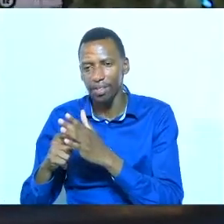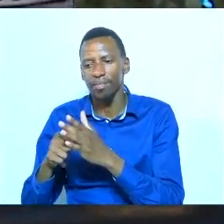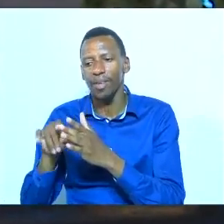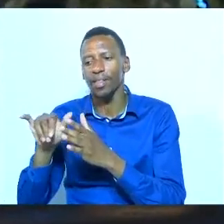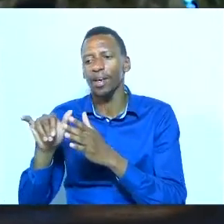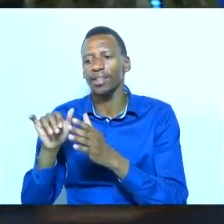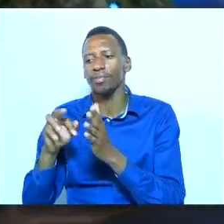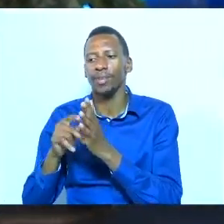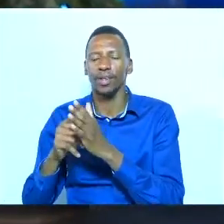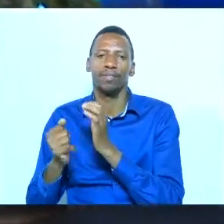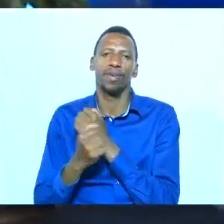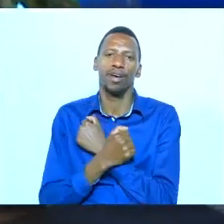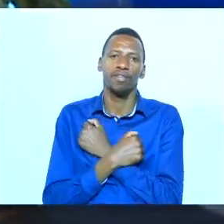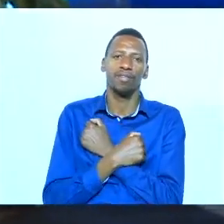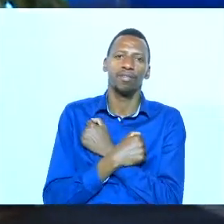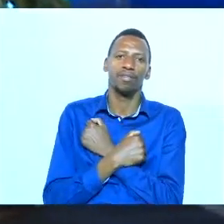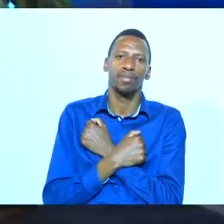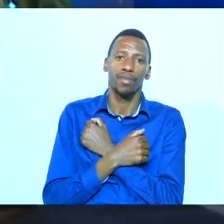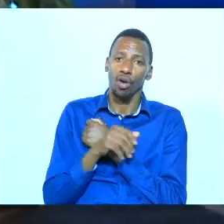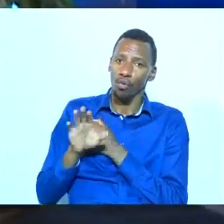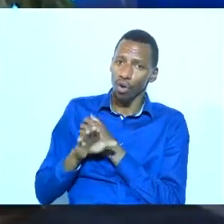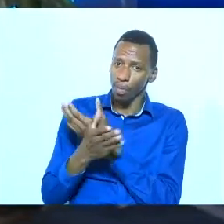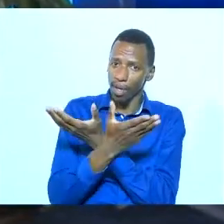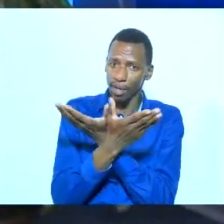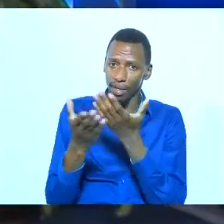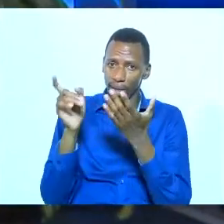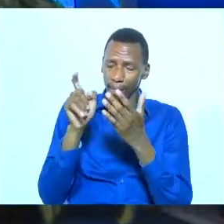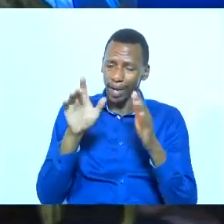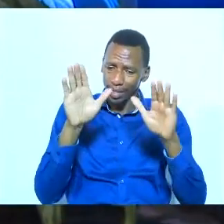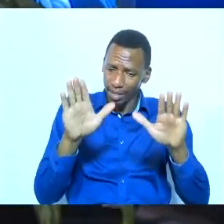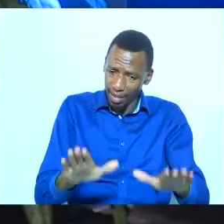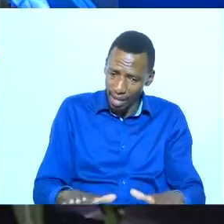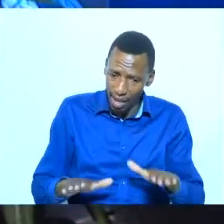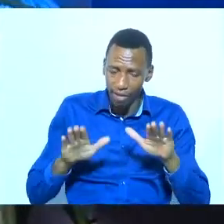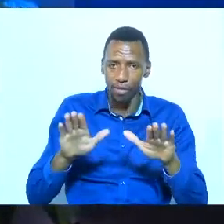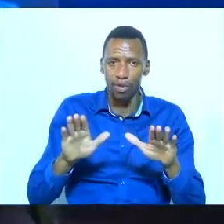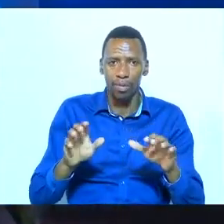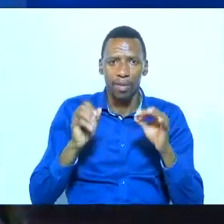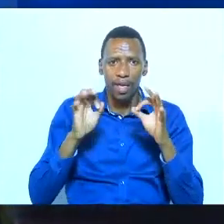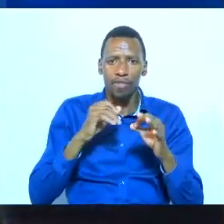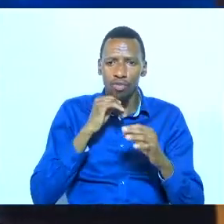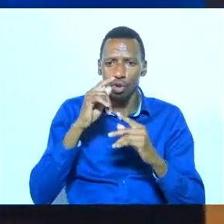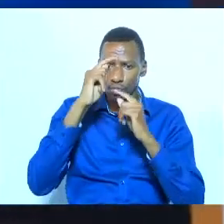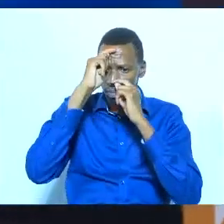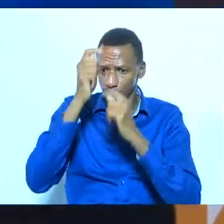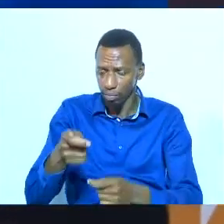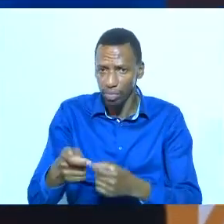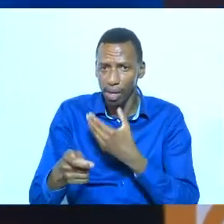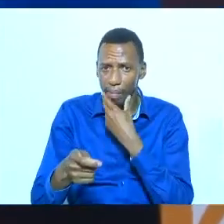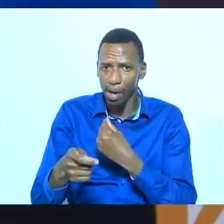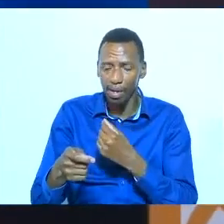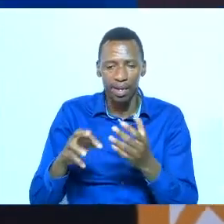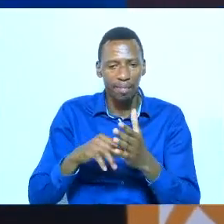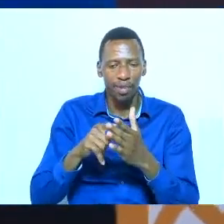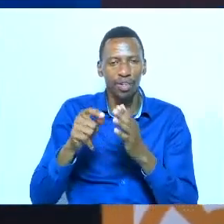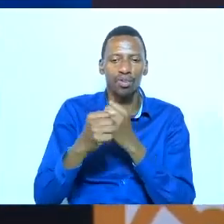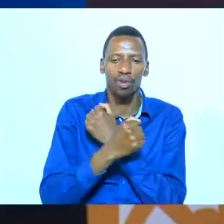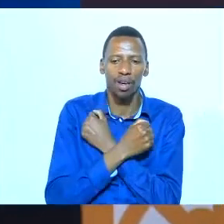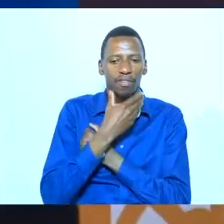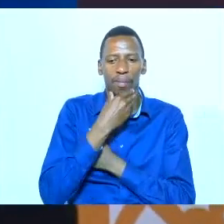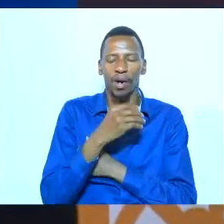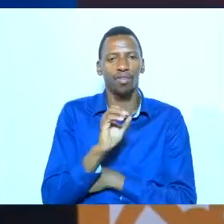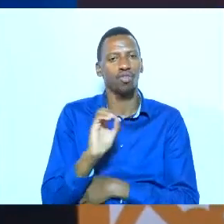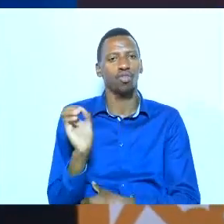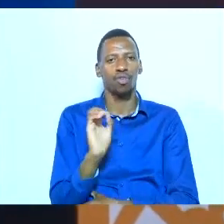So you have to be very careful. If you don't respect a man, that means you don't love a